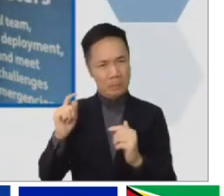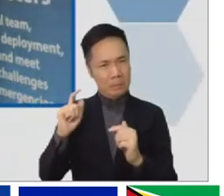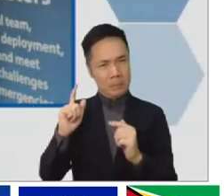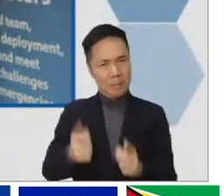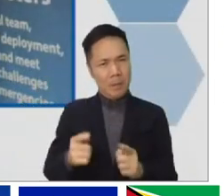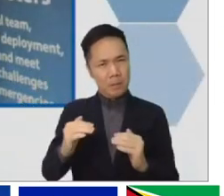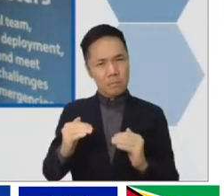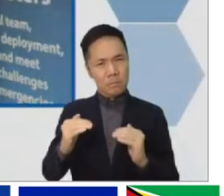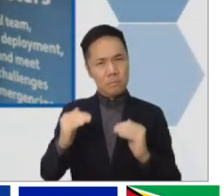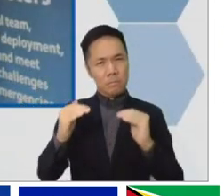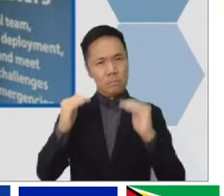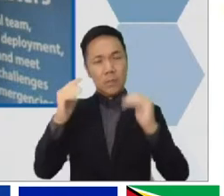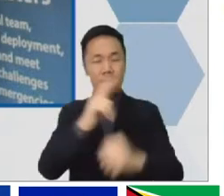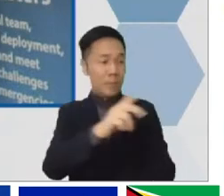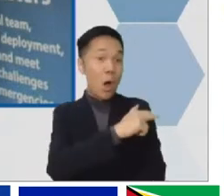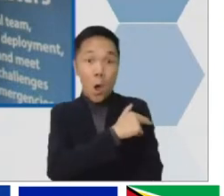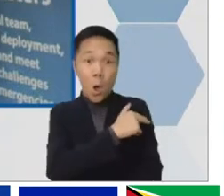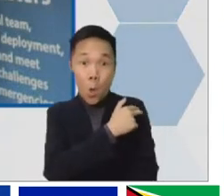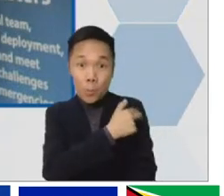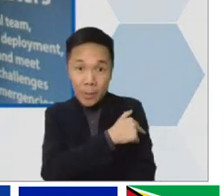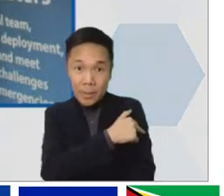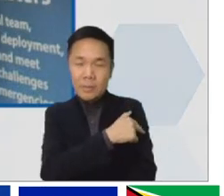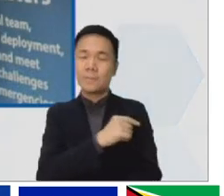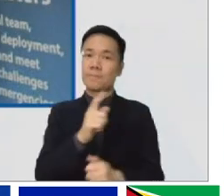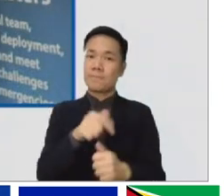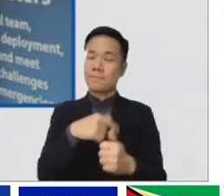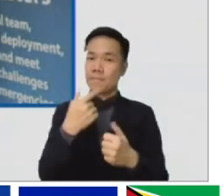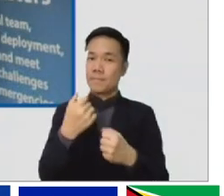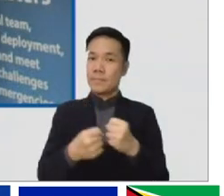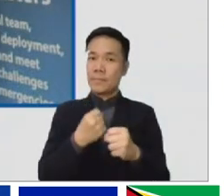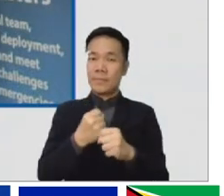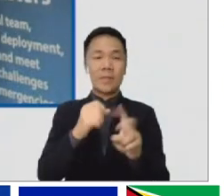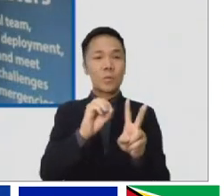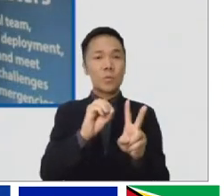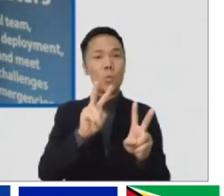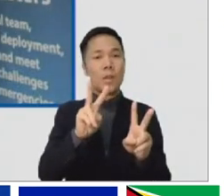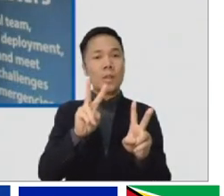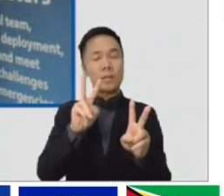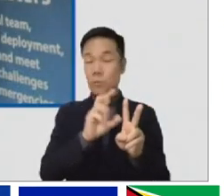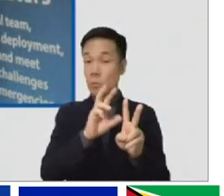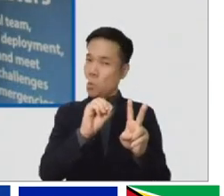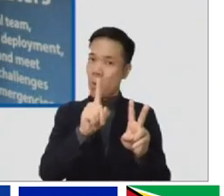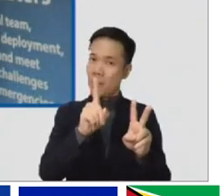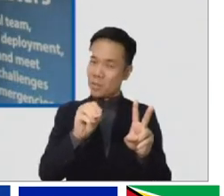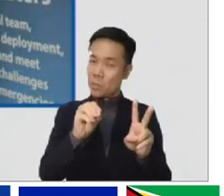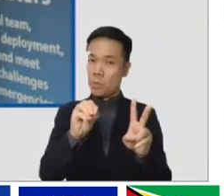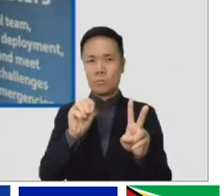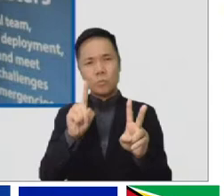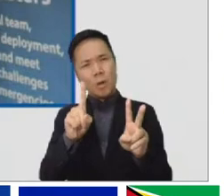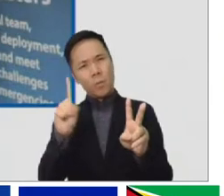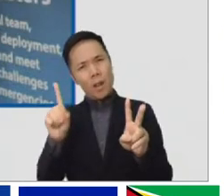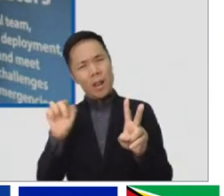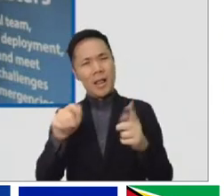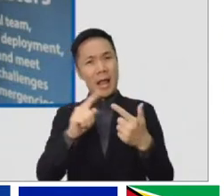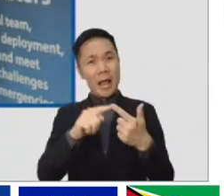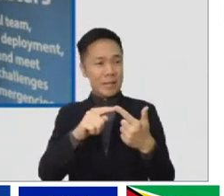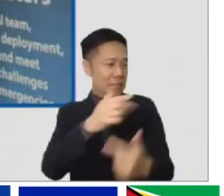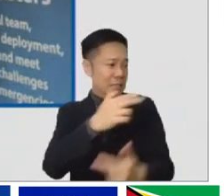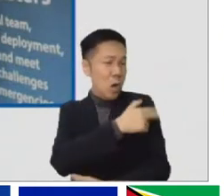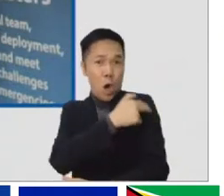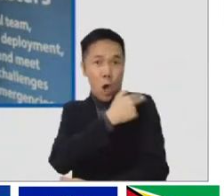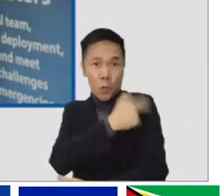Initiative, and in 2010, 2011, the concept of smart hospital that is safe and green,